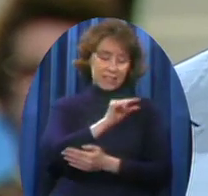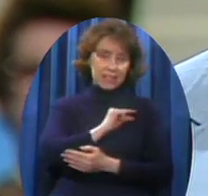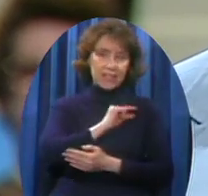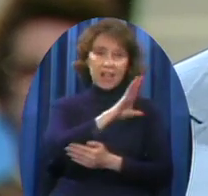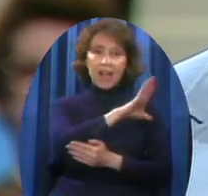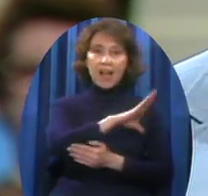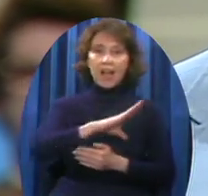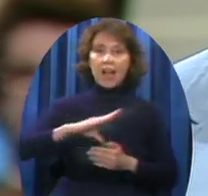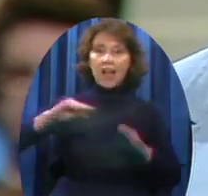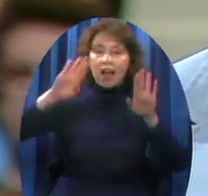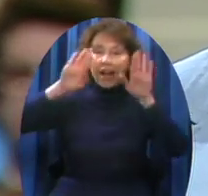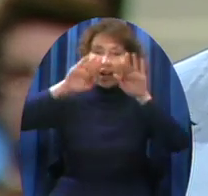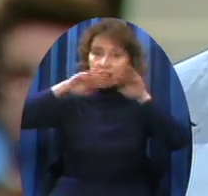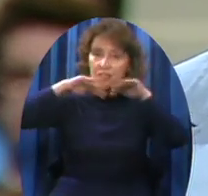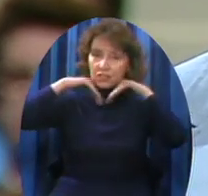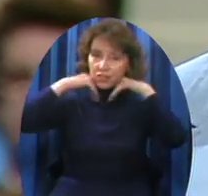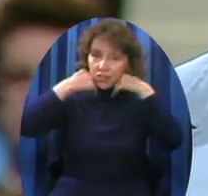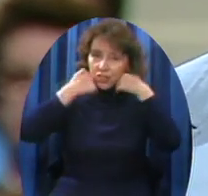and